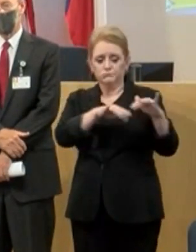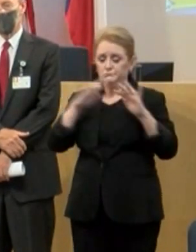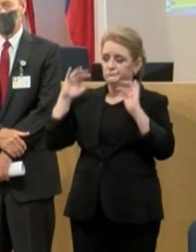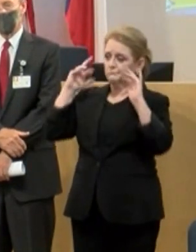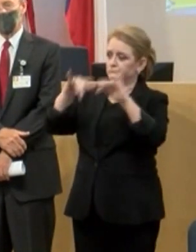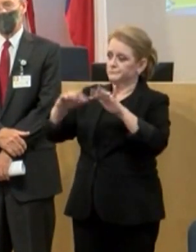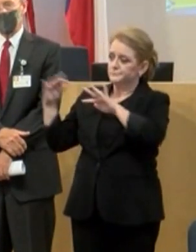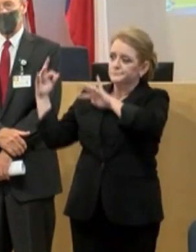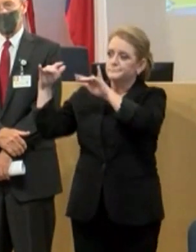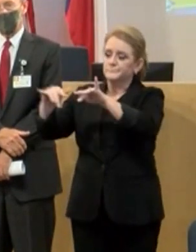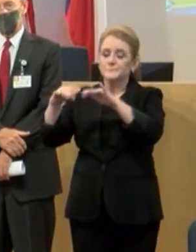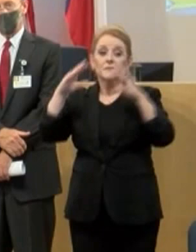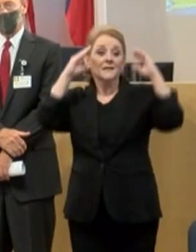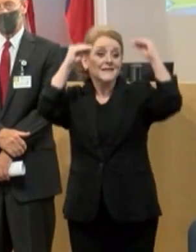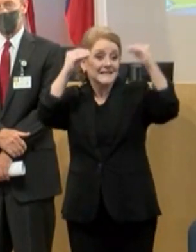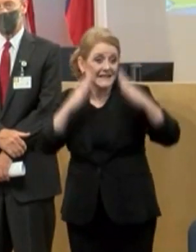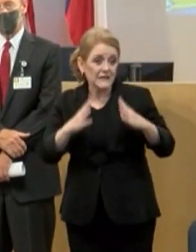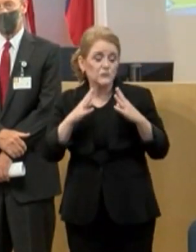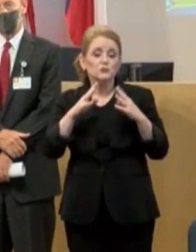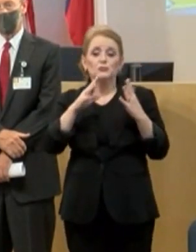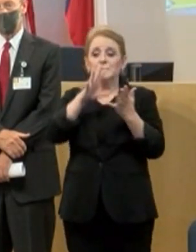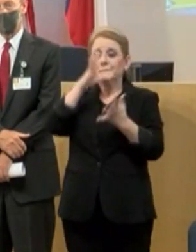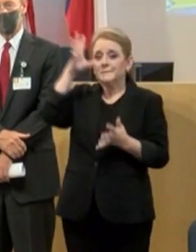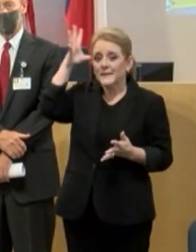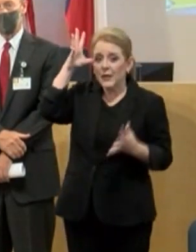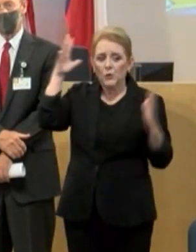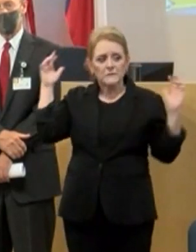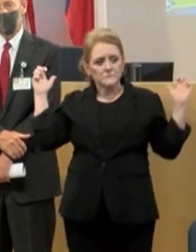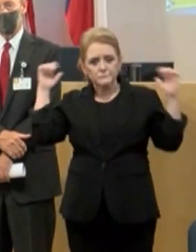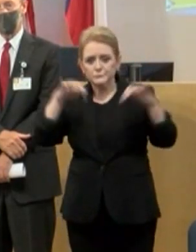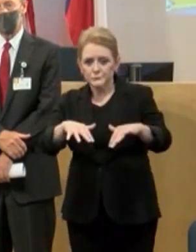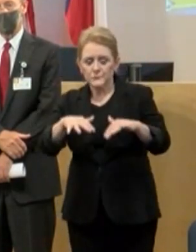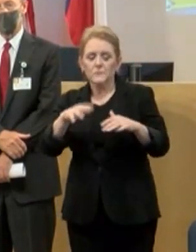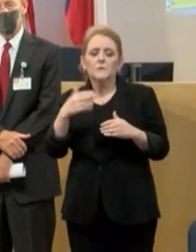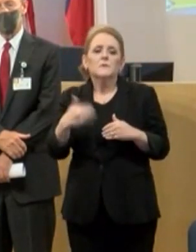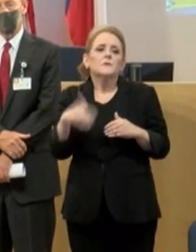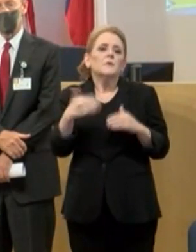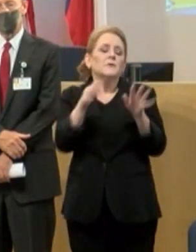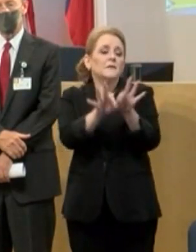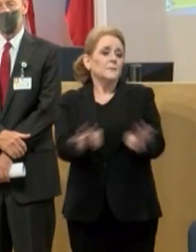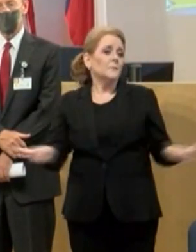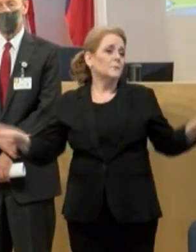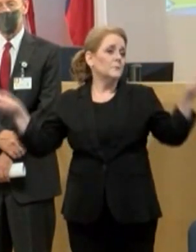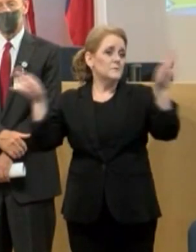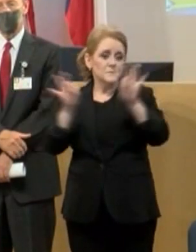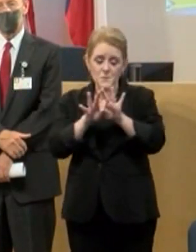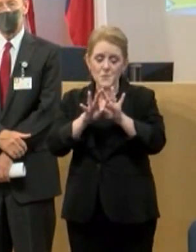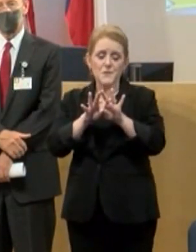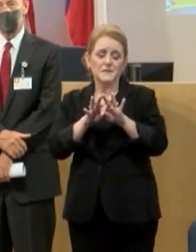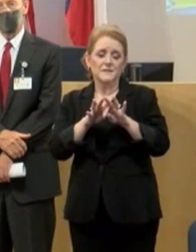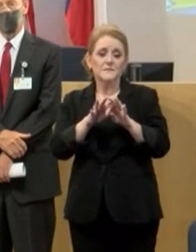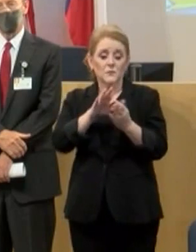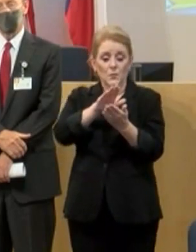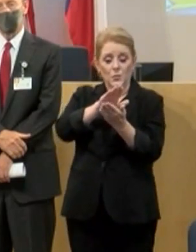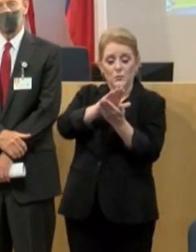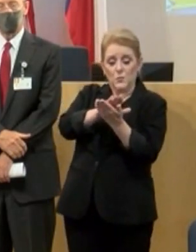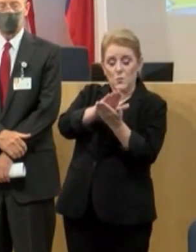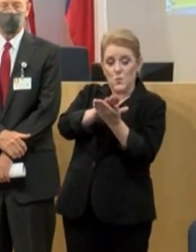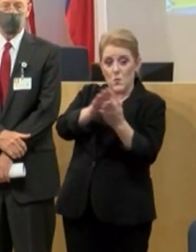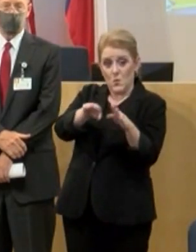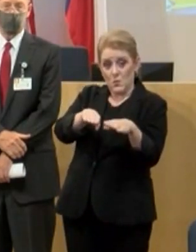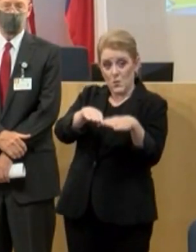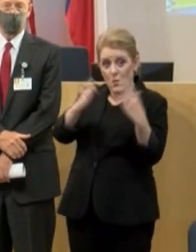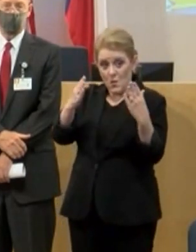settings with teachers, with parents, et cetera. And it is especially important at a time when schools are opening